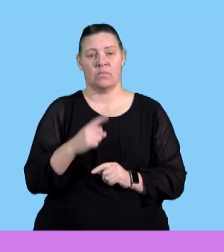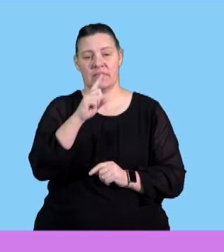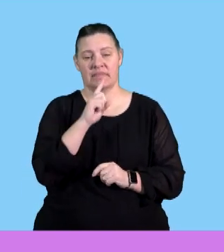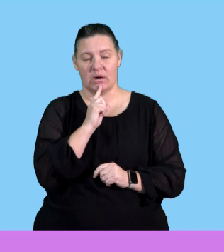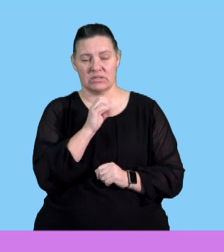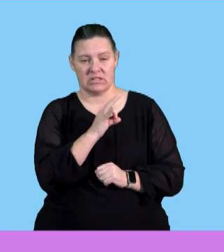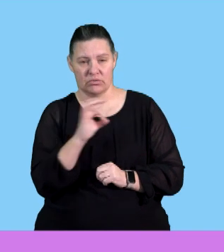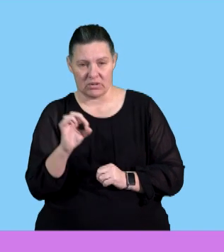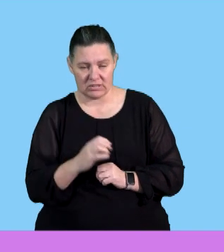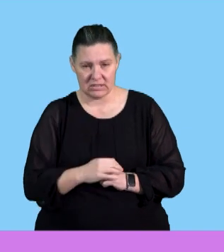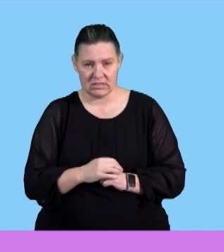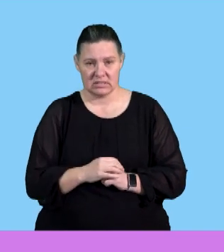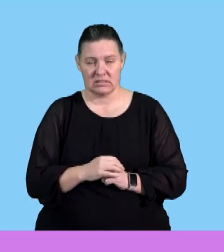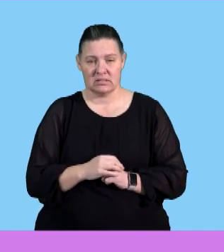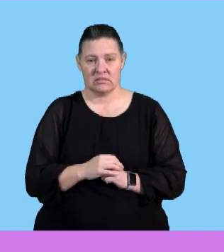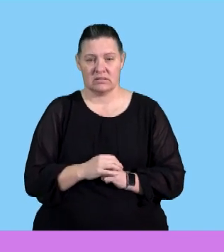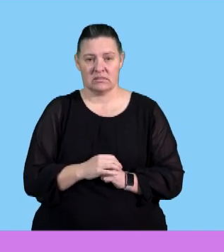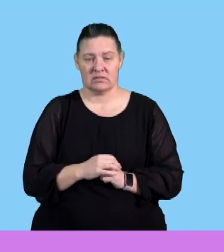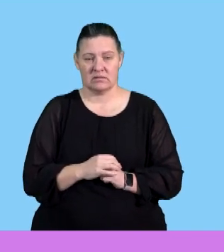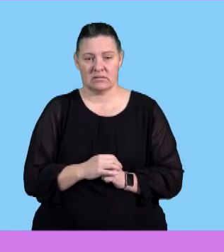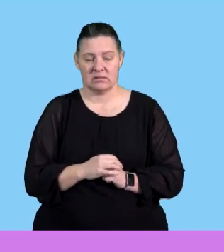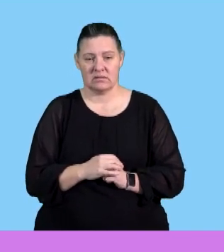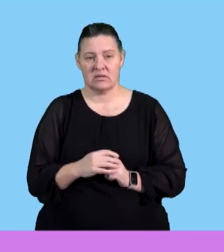plus 1,300